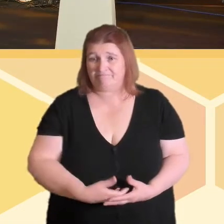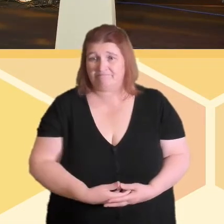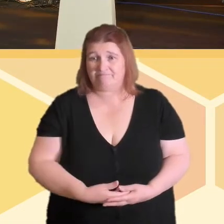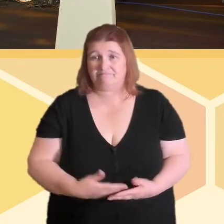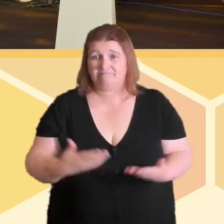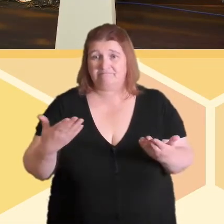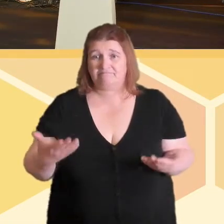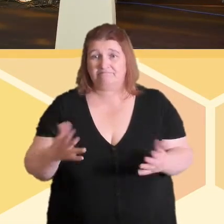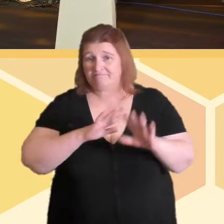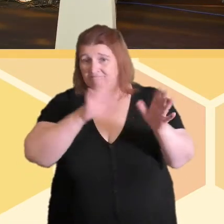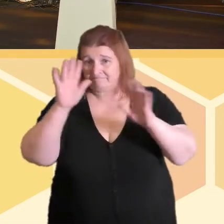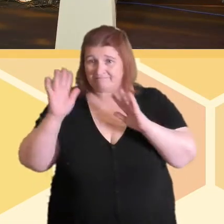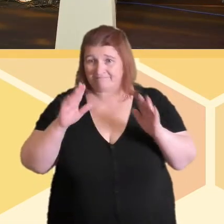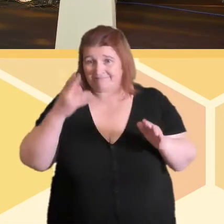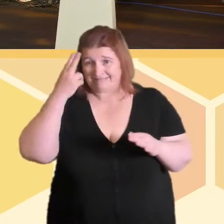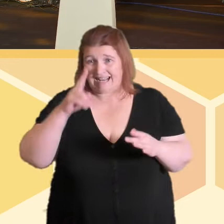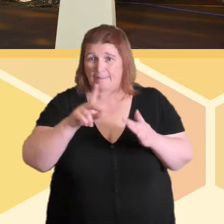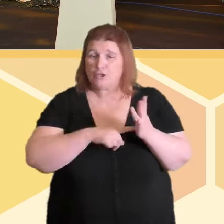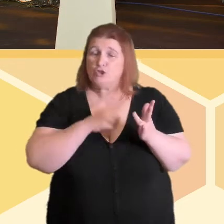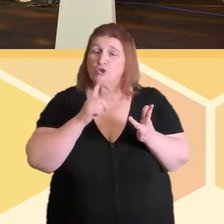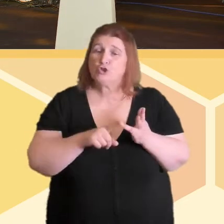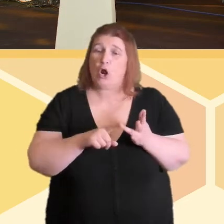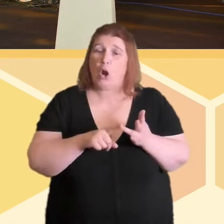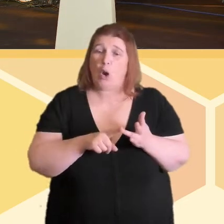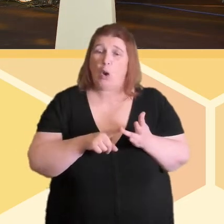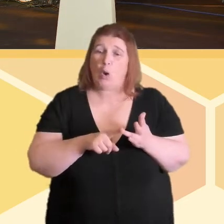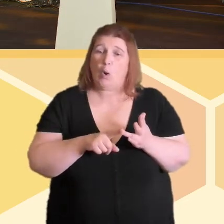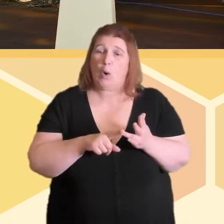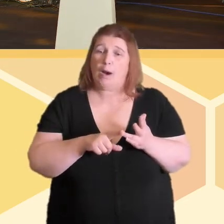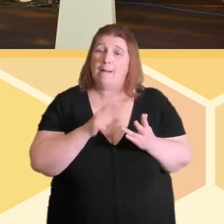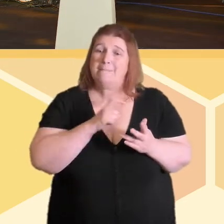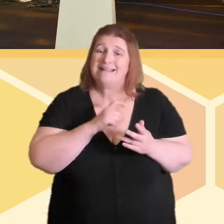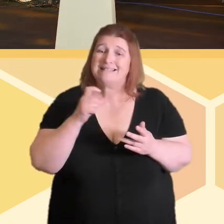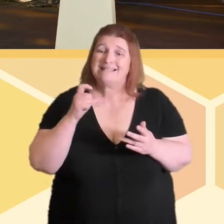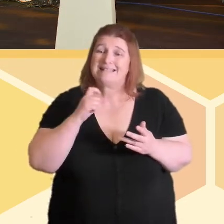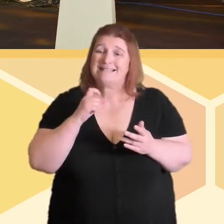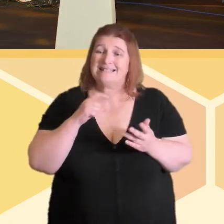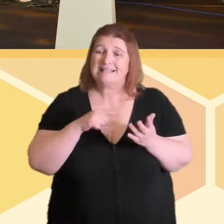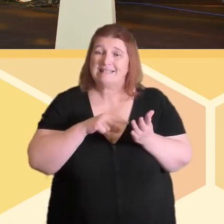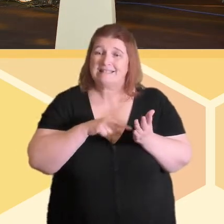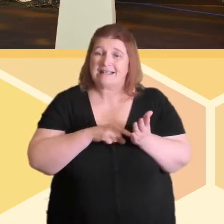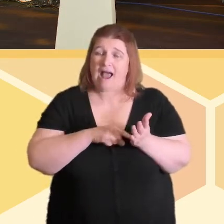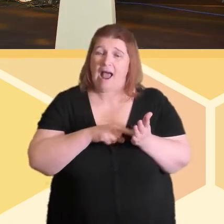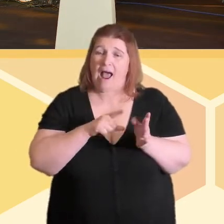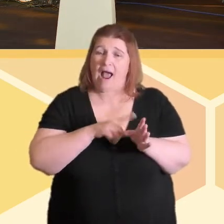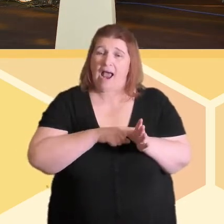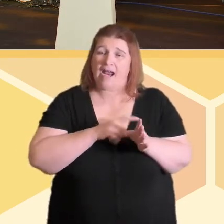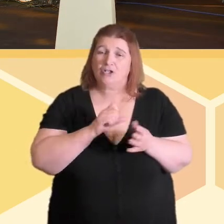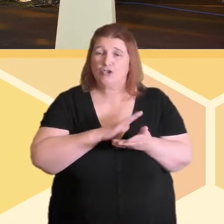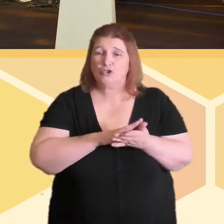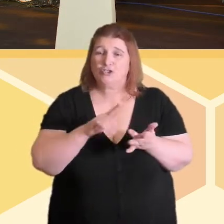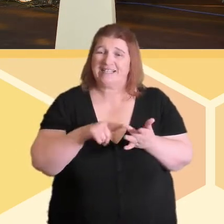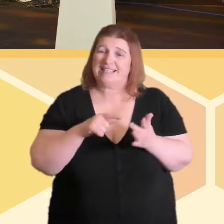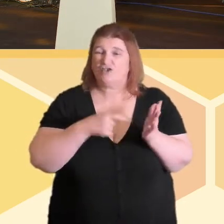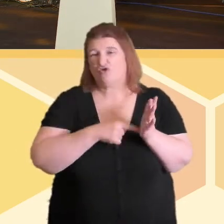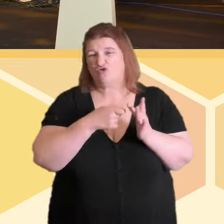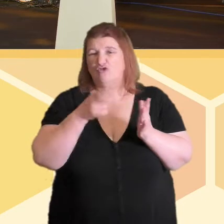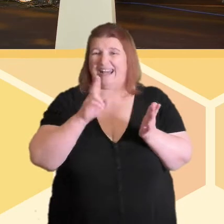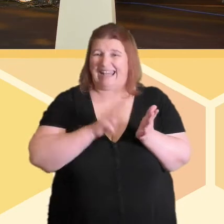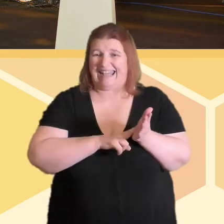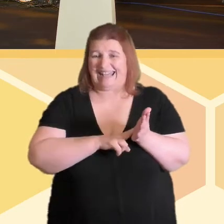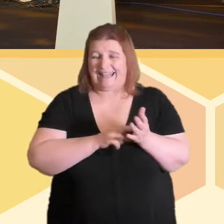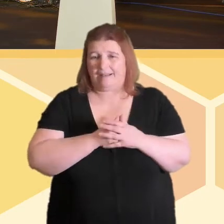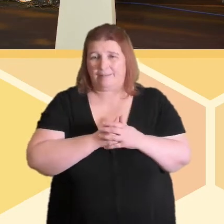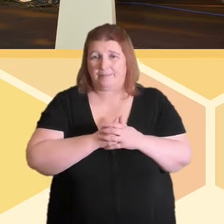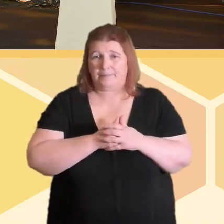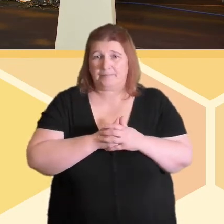So, hello, my name is Joe, and I'm one of the ministers at High Street Baptist Church in Tring.